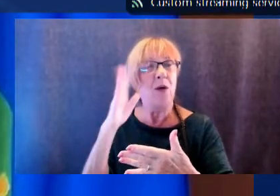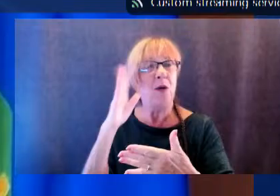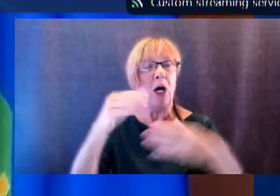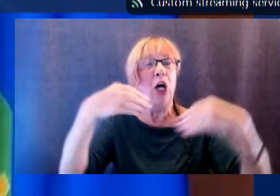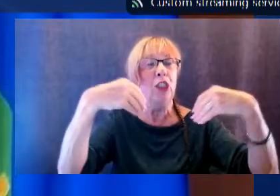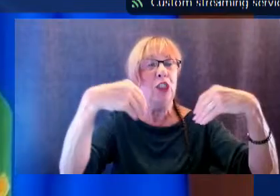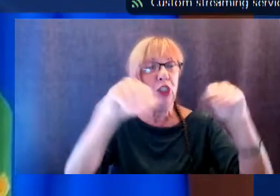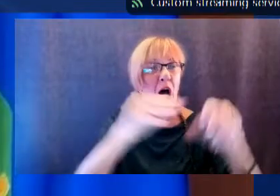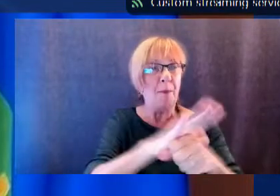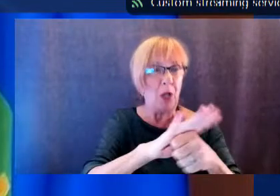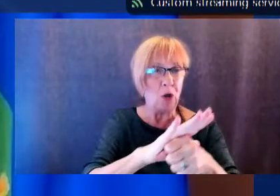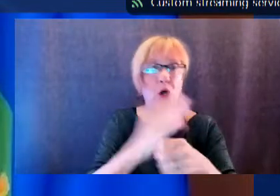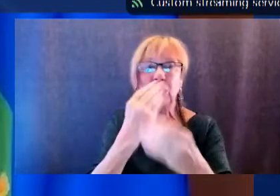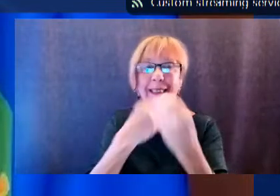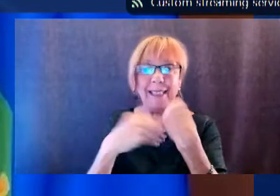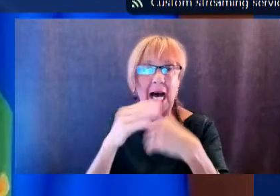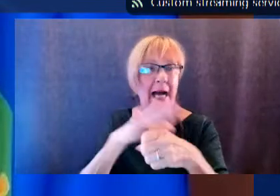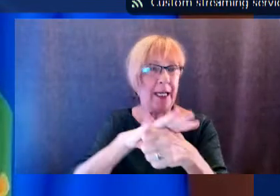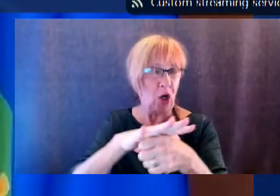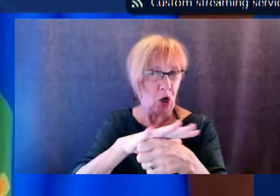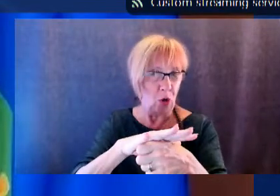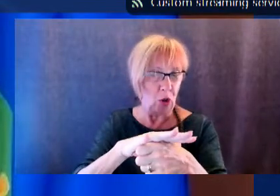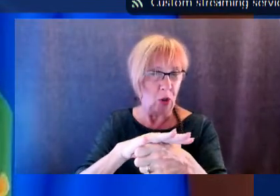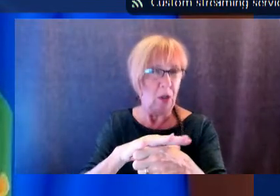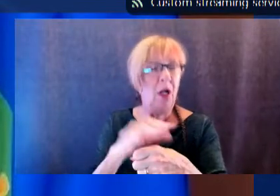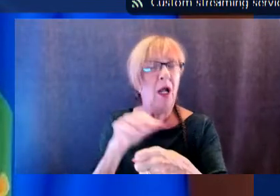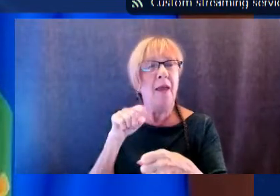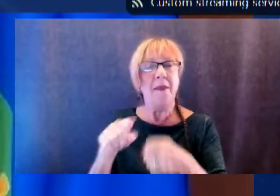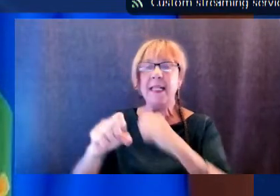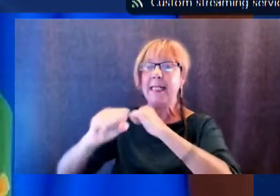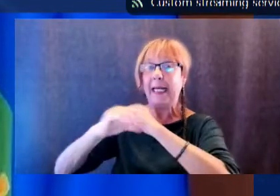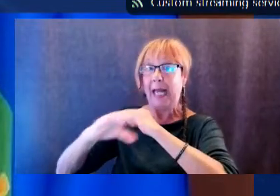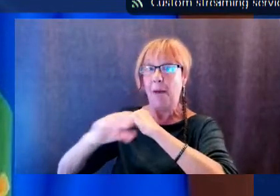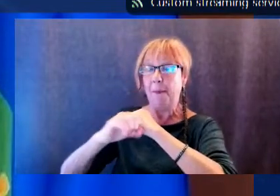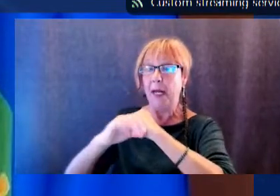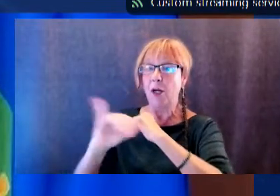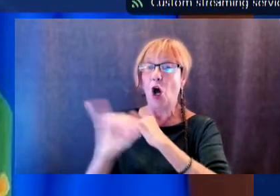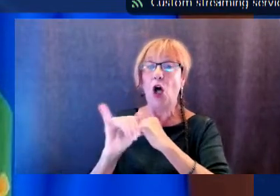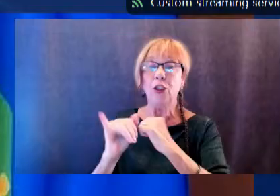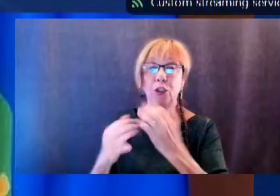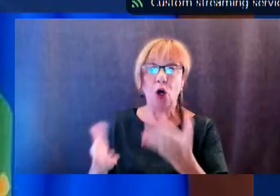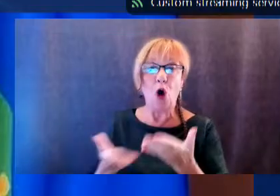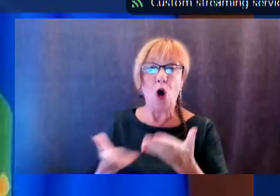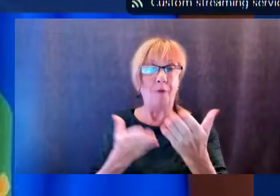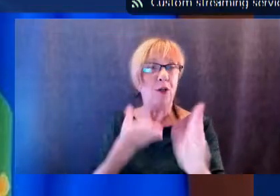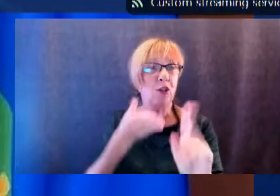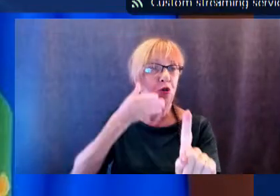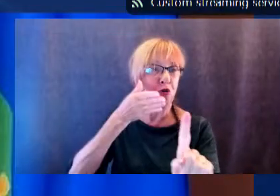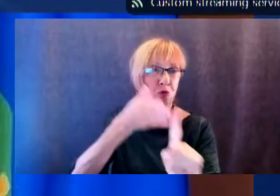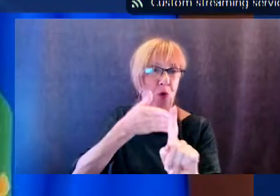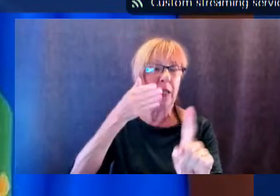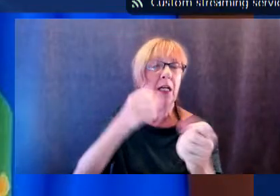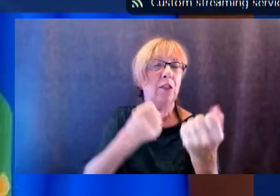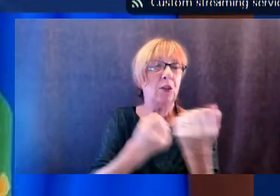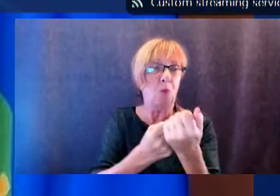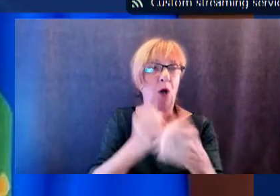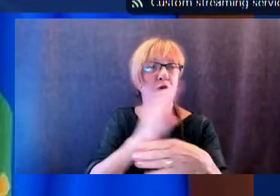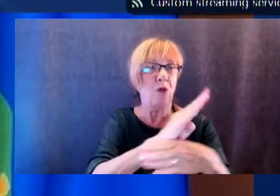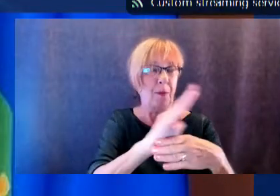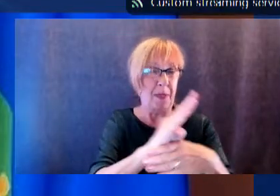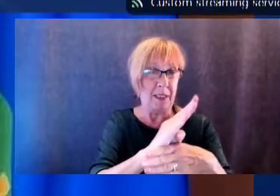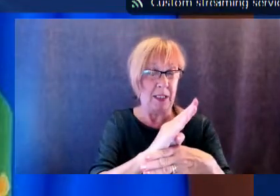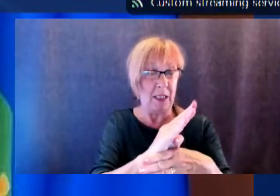businesses. Importantly, the campaign also offers direct support to businesses. Business owners